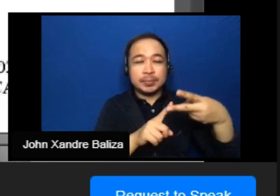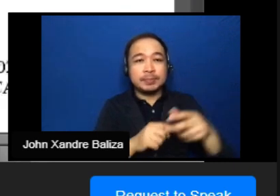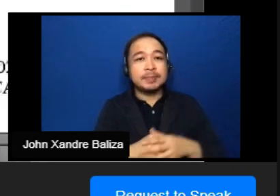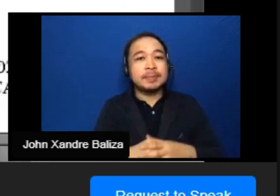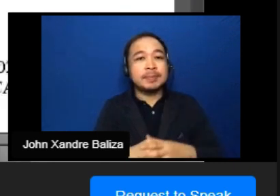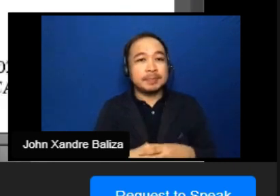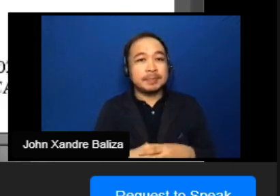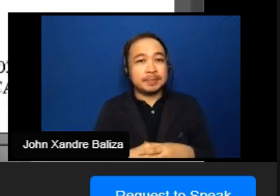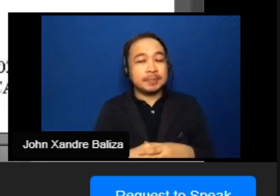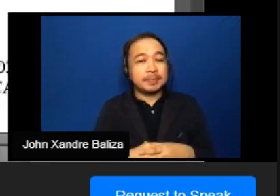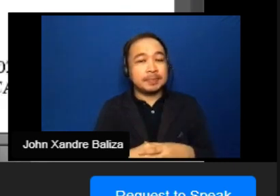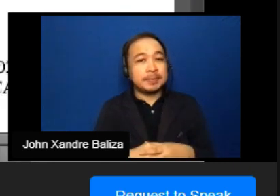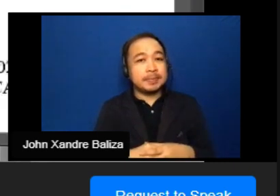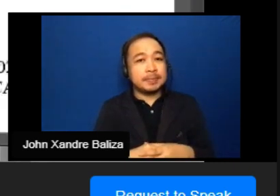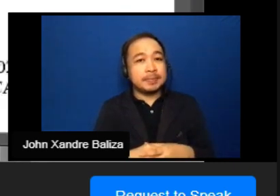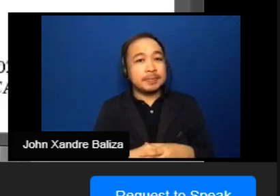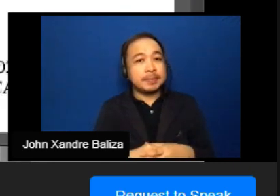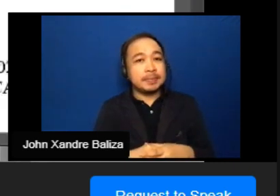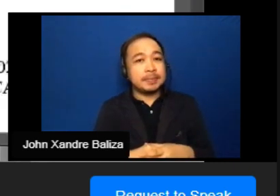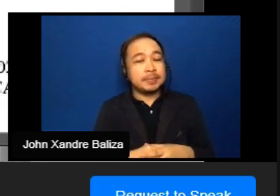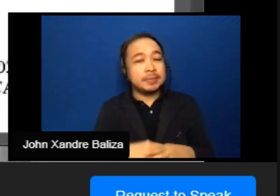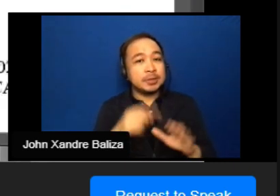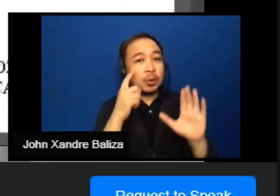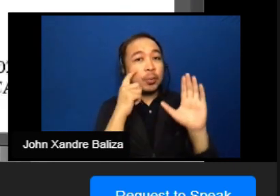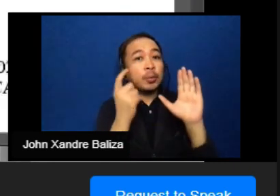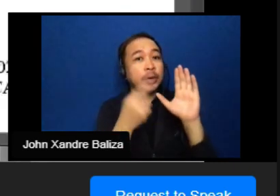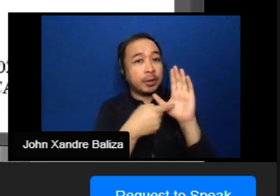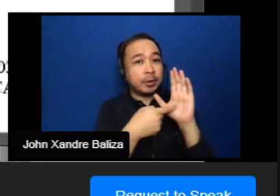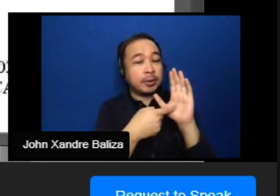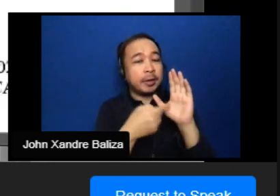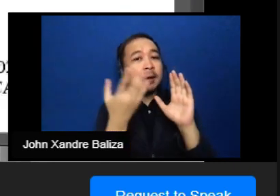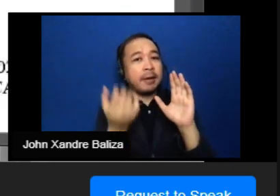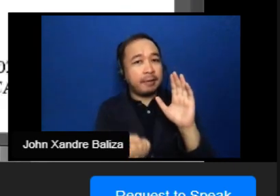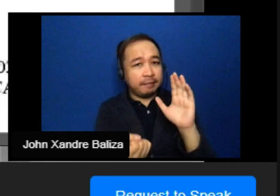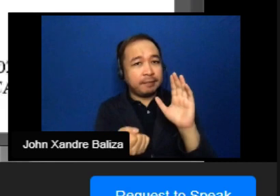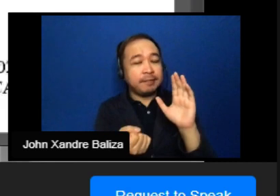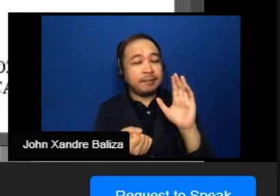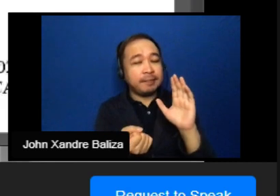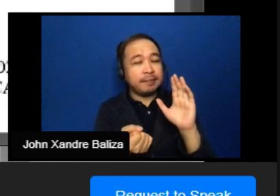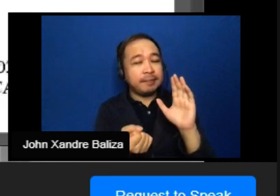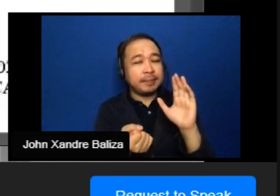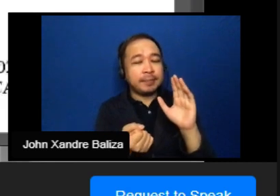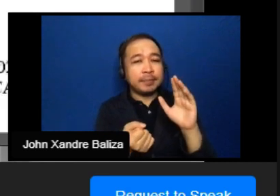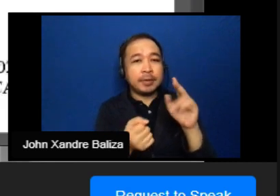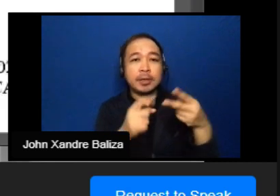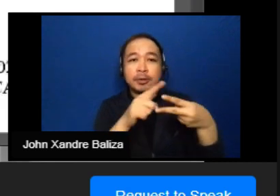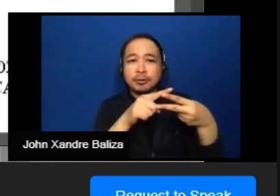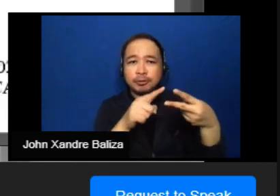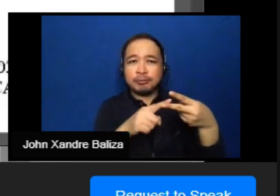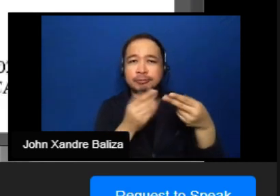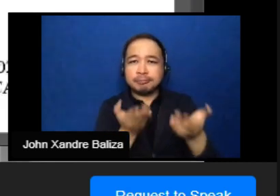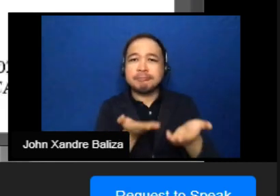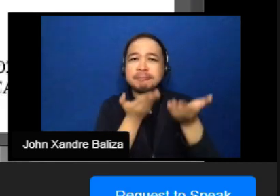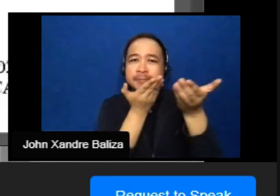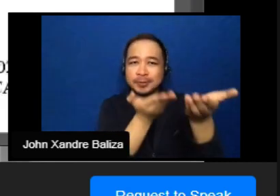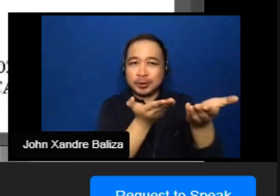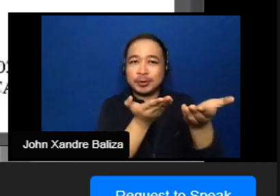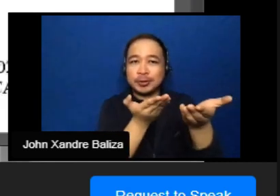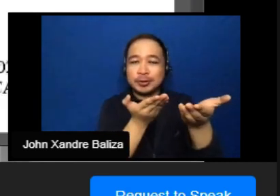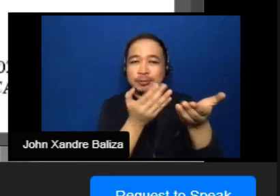You would note that there has been 2 suggestions already